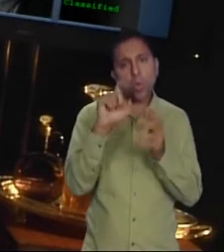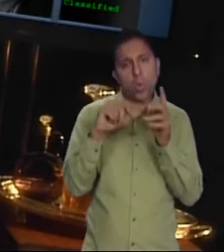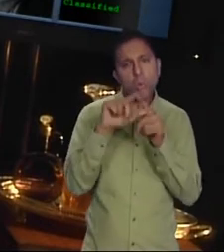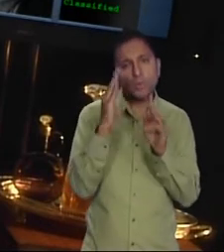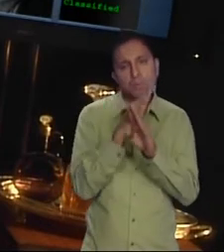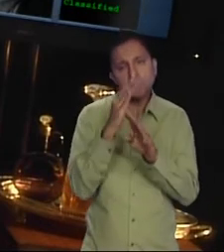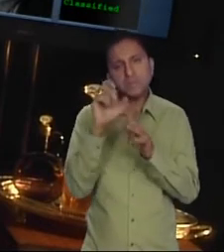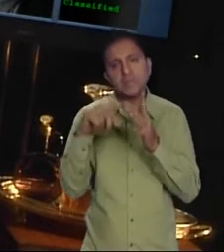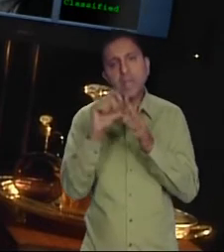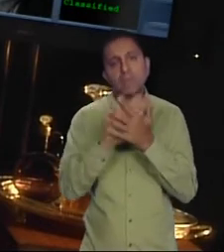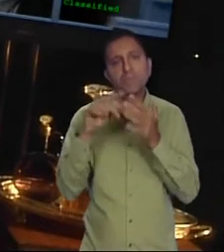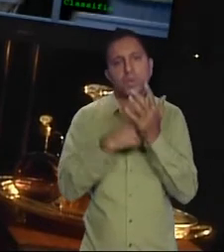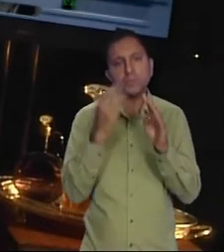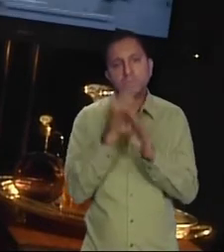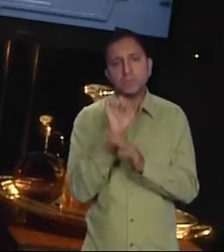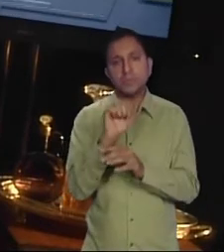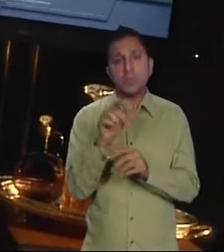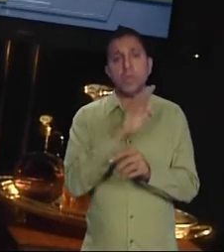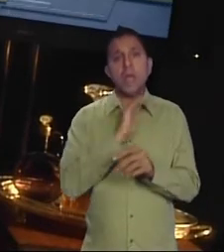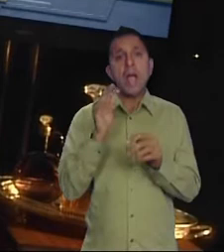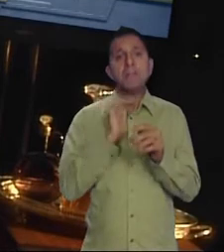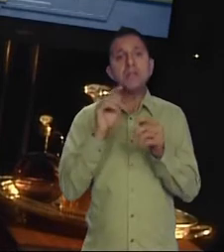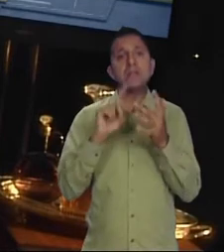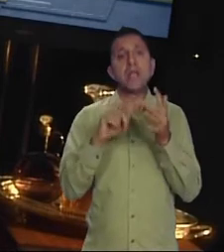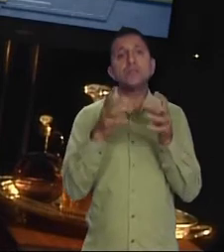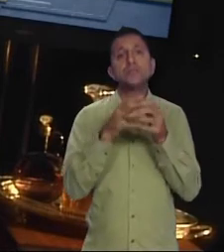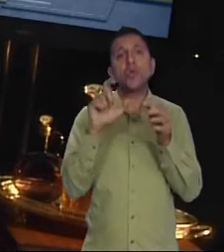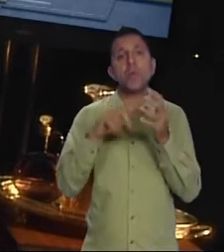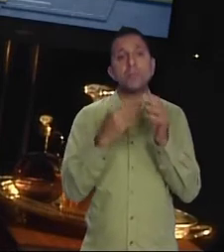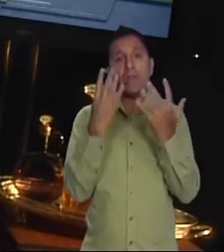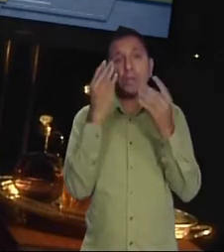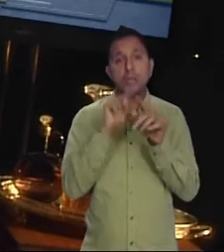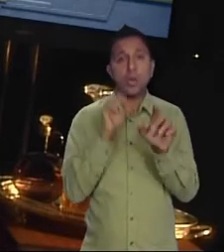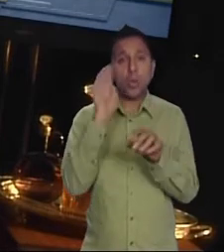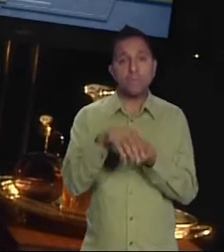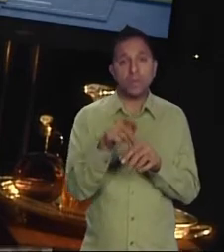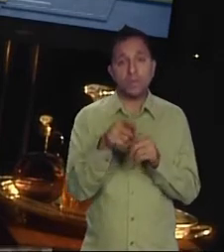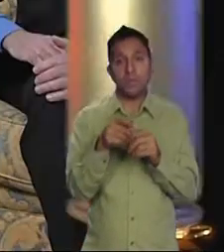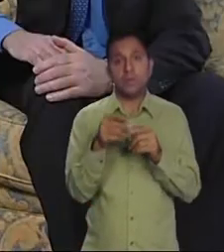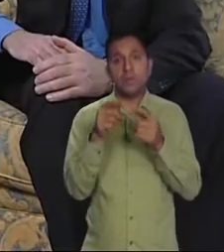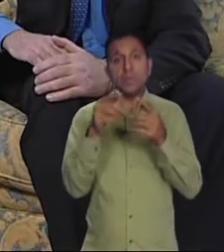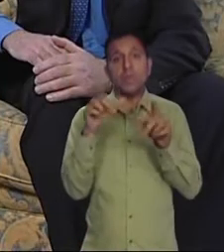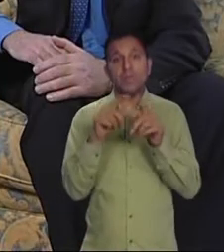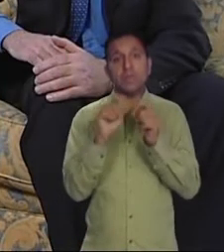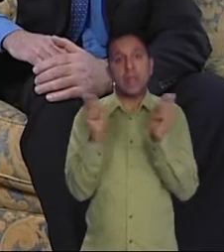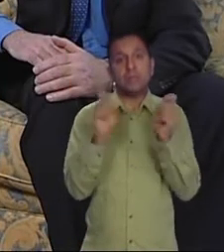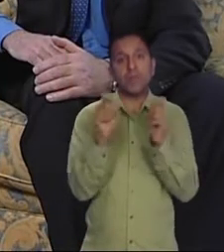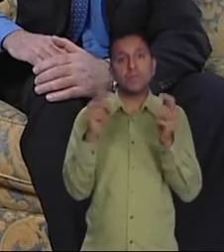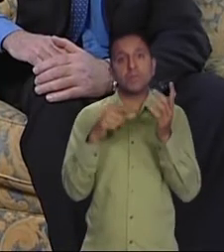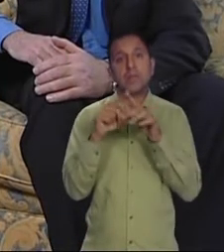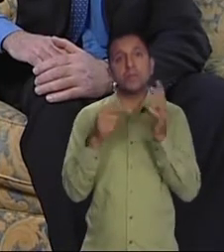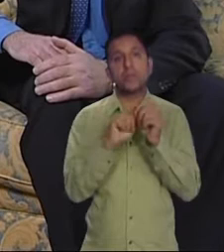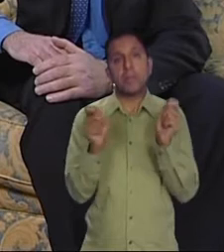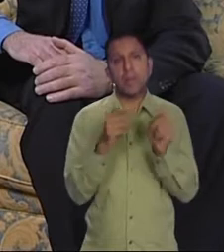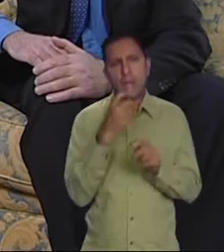now the defence correspondent for the Daily Telegraph. I met up with him to find out more about code breaking. So what characteristics